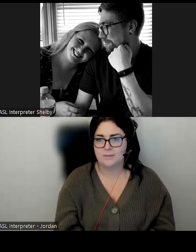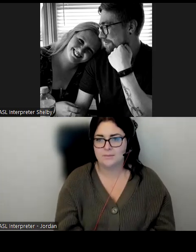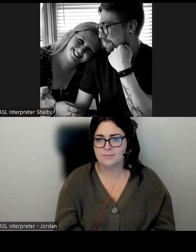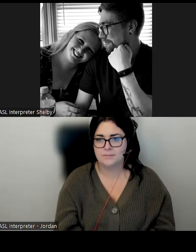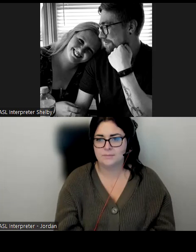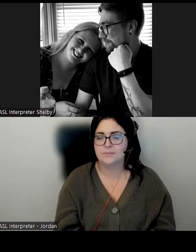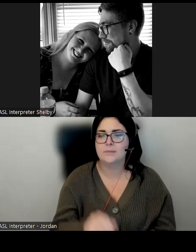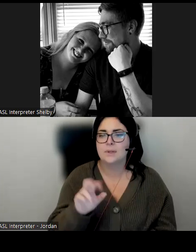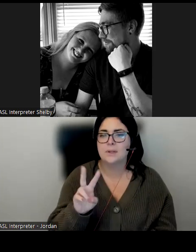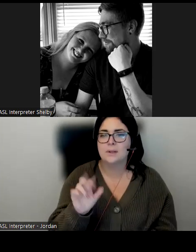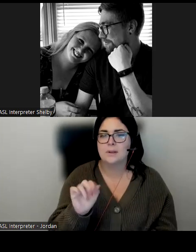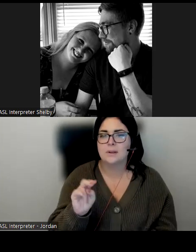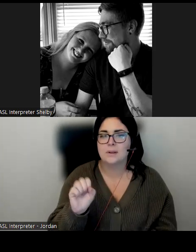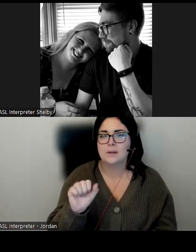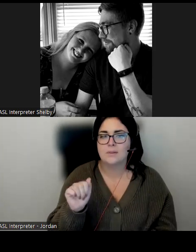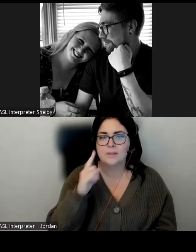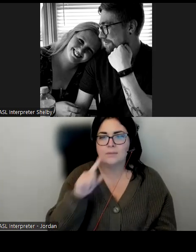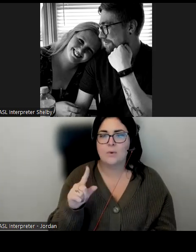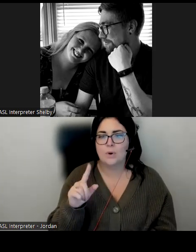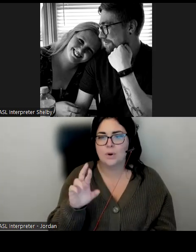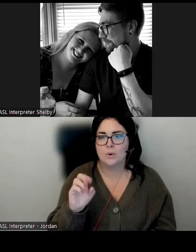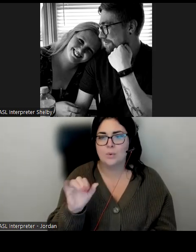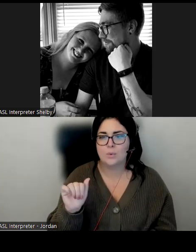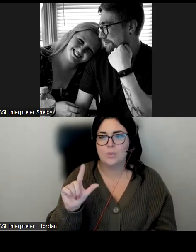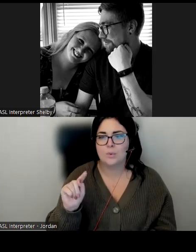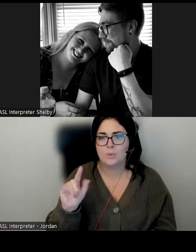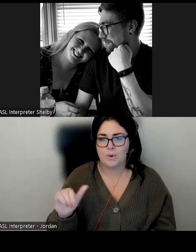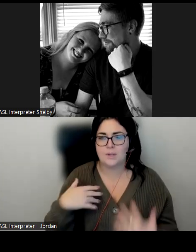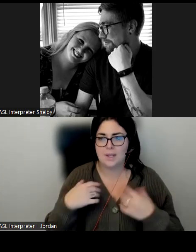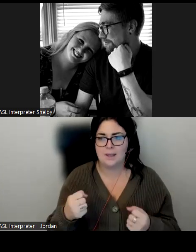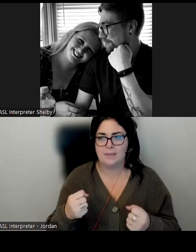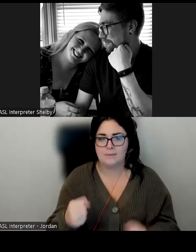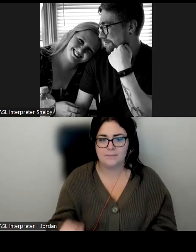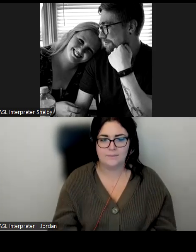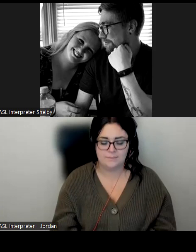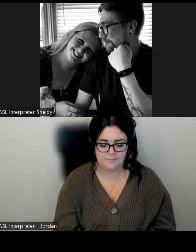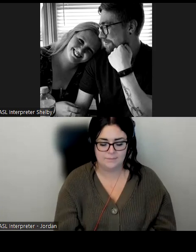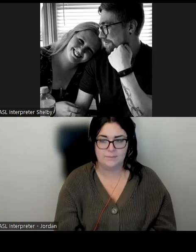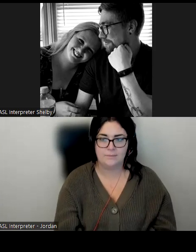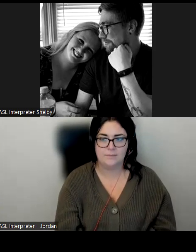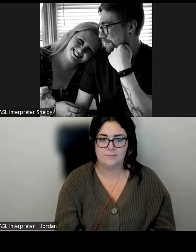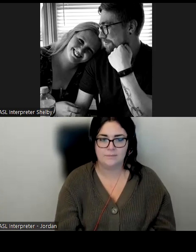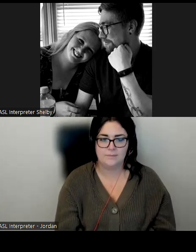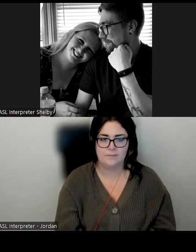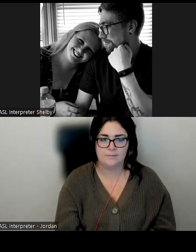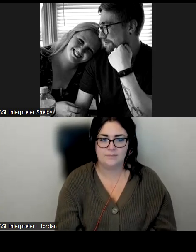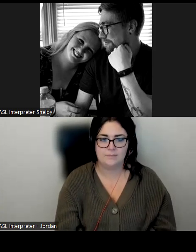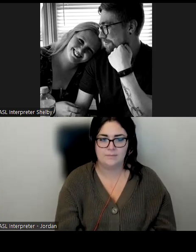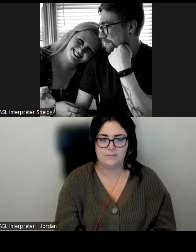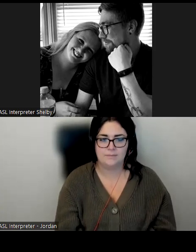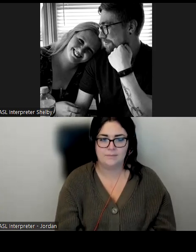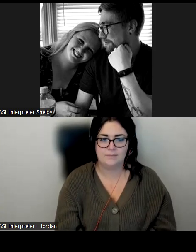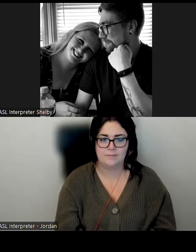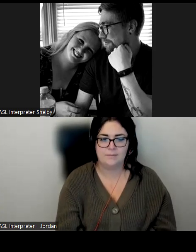well. Perfect. Thank you so much. I do have another question here, and I hope